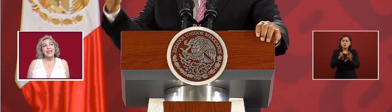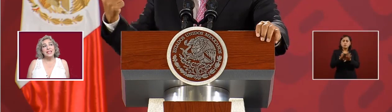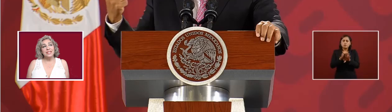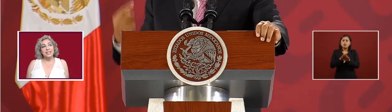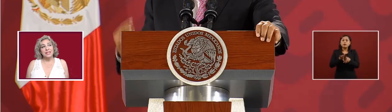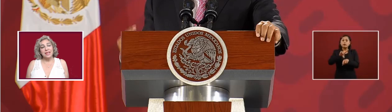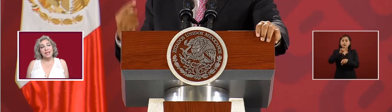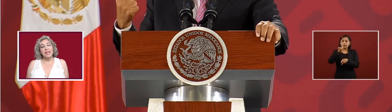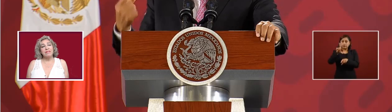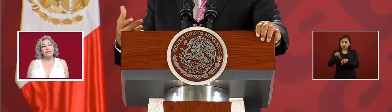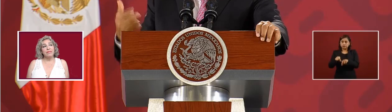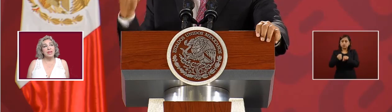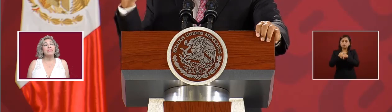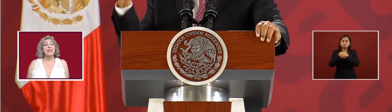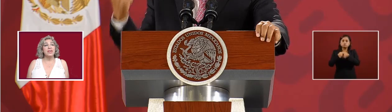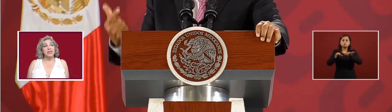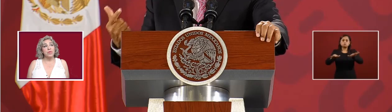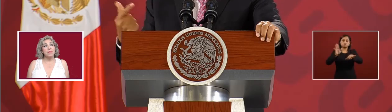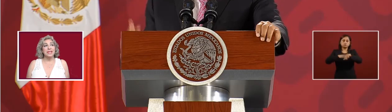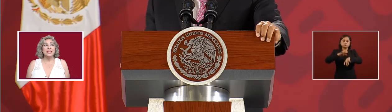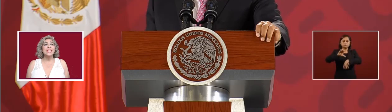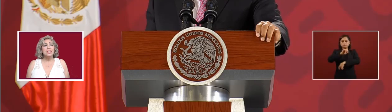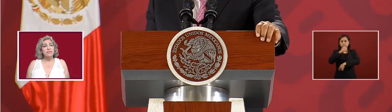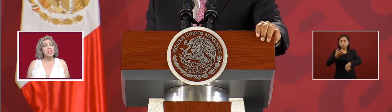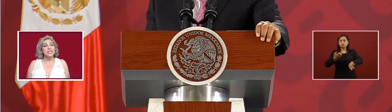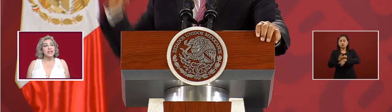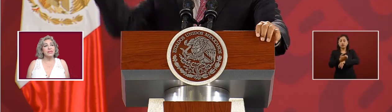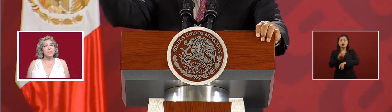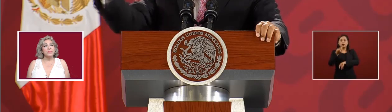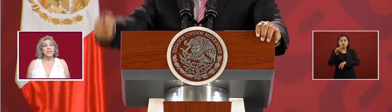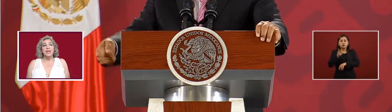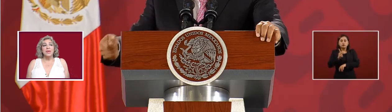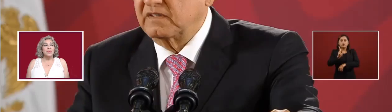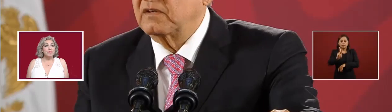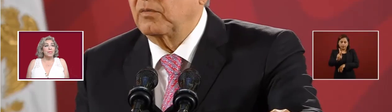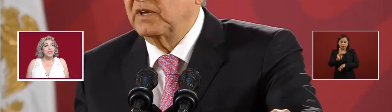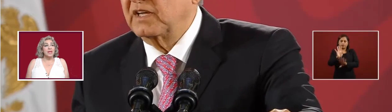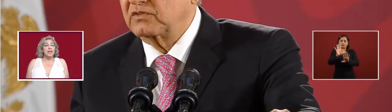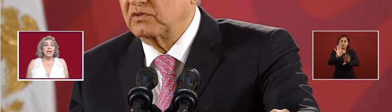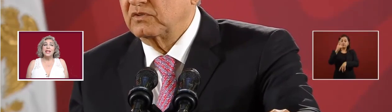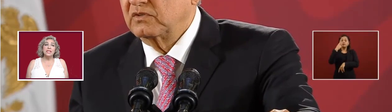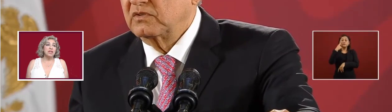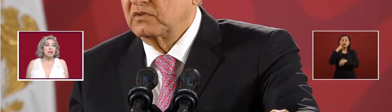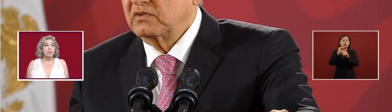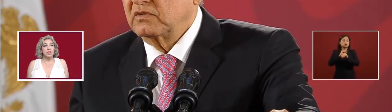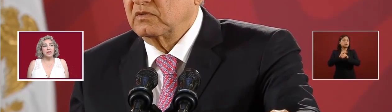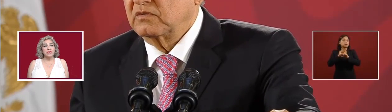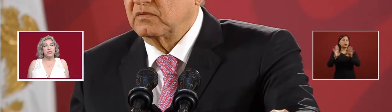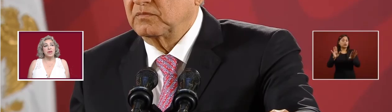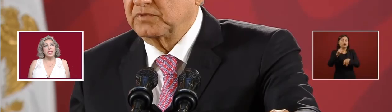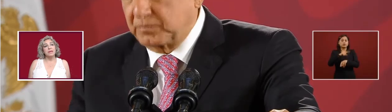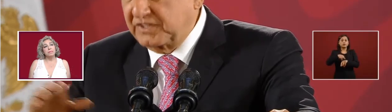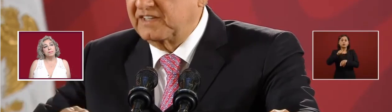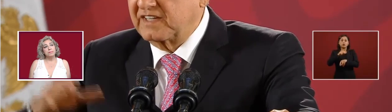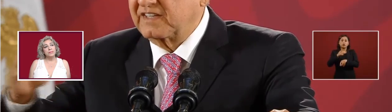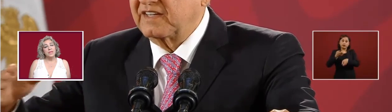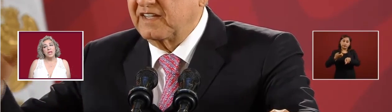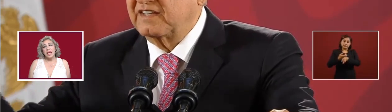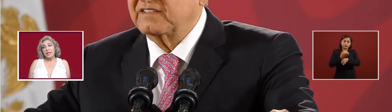That is, if, if they're in agreement. It is voluntary. It is not obligatory.